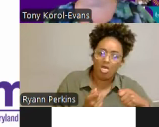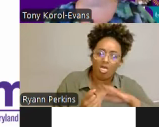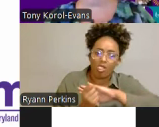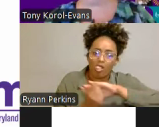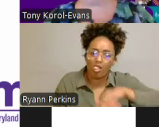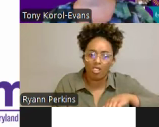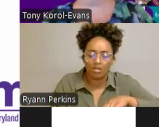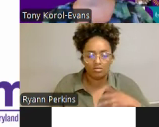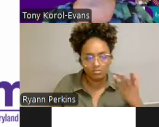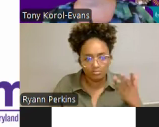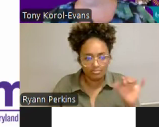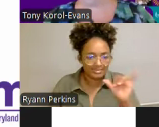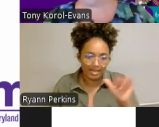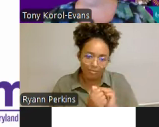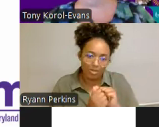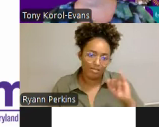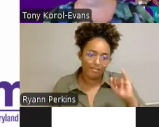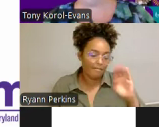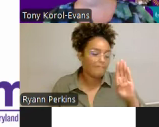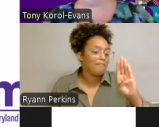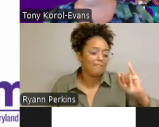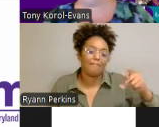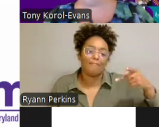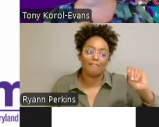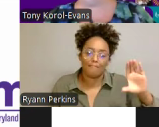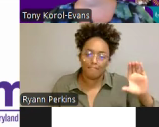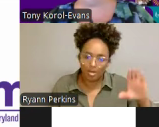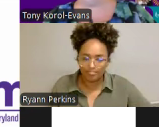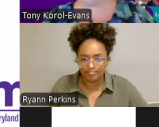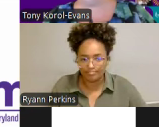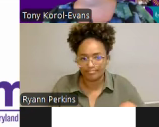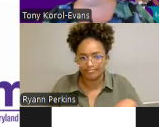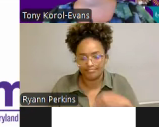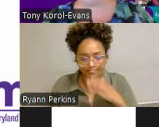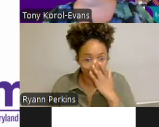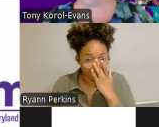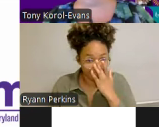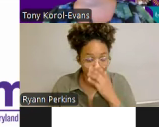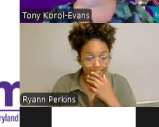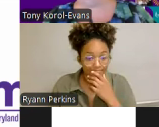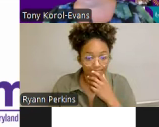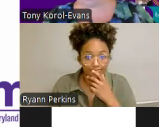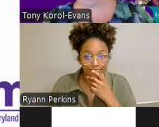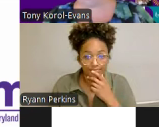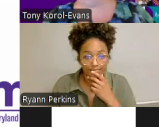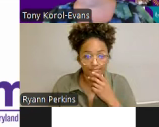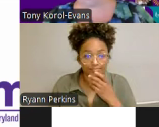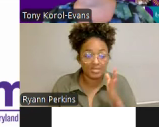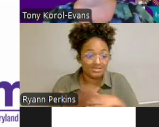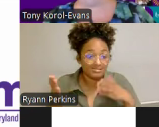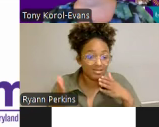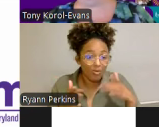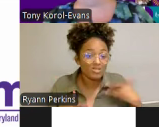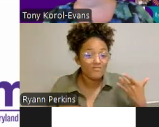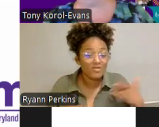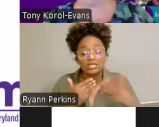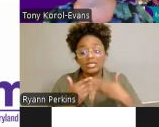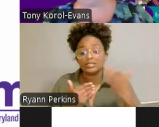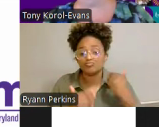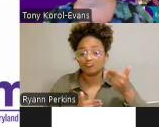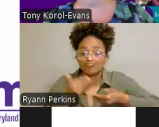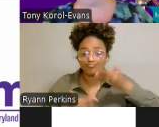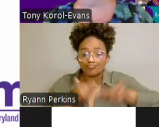right? With the one-time thing, it seems in some ways easier to deal with and move on, even forget on a daily basis, versus IPV